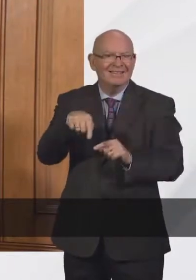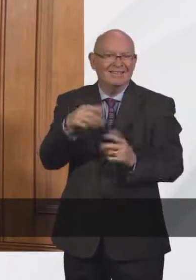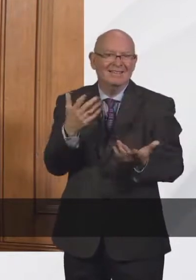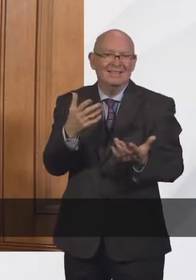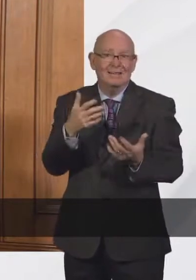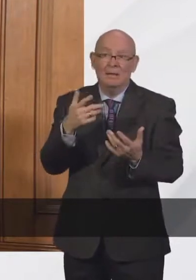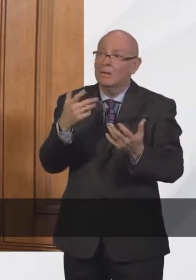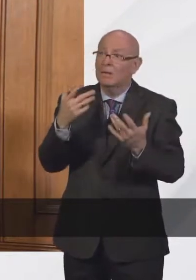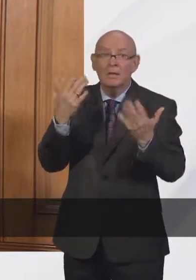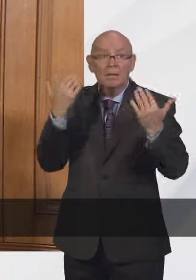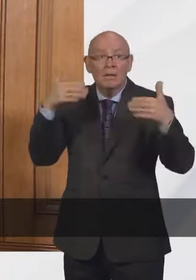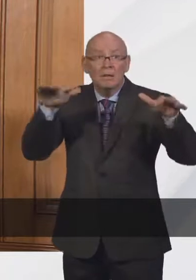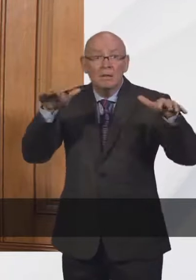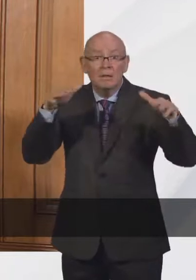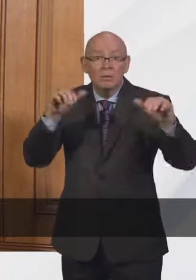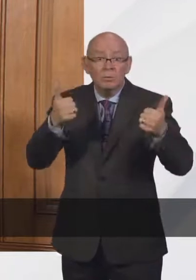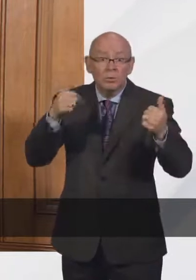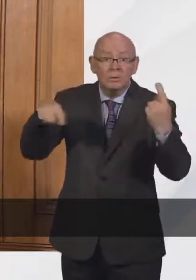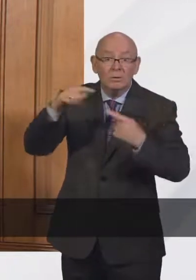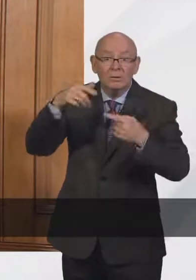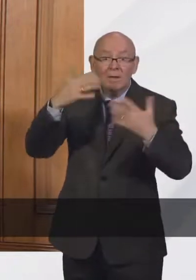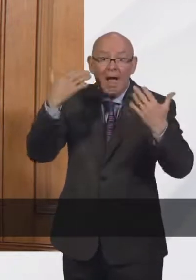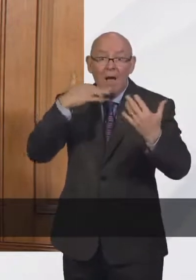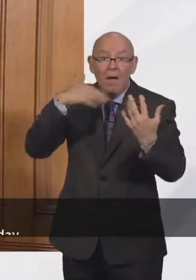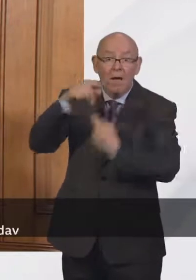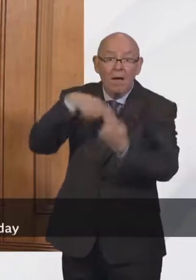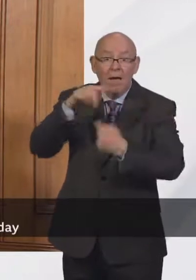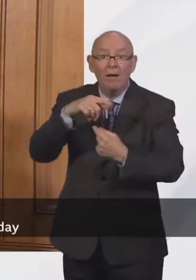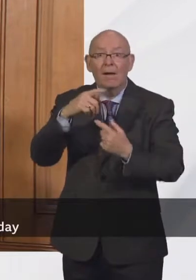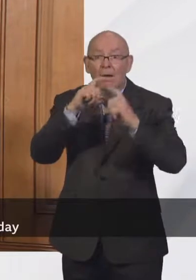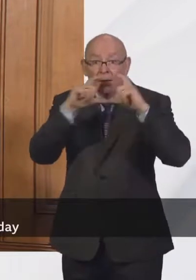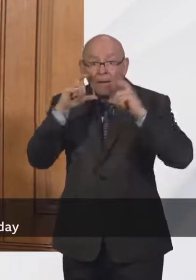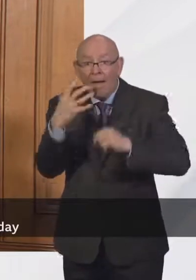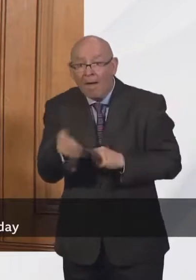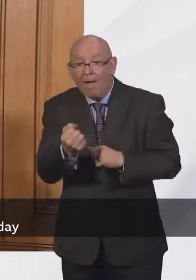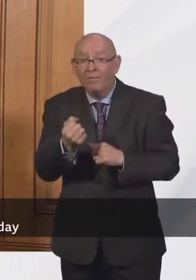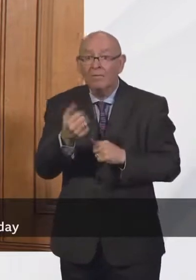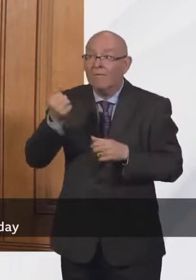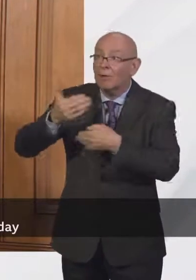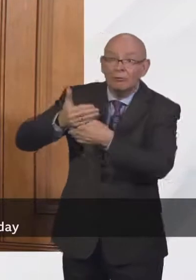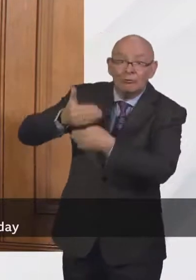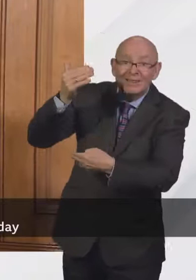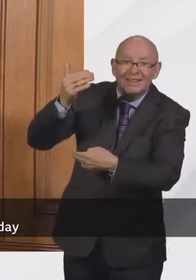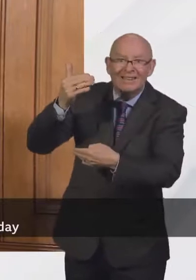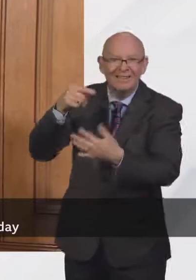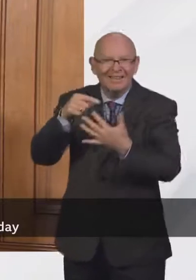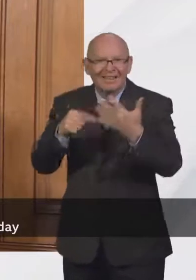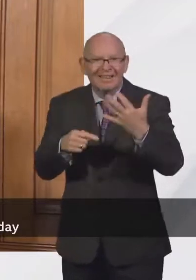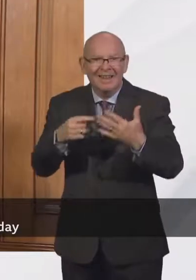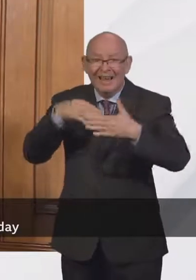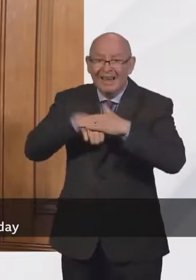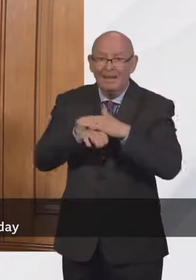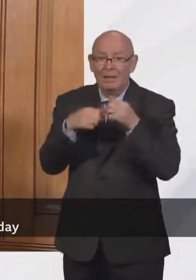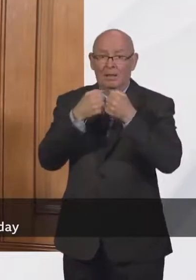apart. The time in which people spend in certain environments and the environment itself, as we've just discussed in terms of the characteristics of that